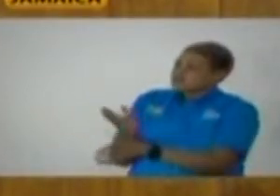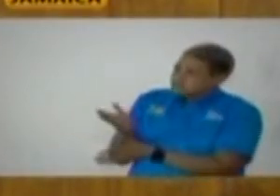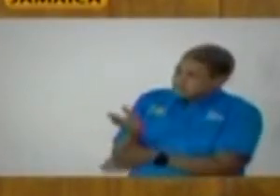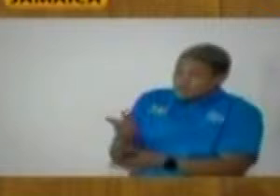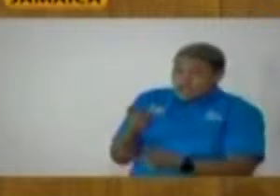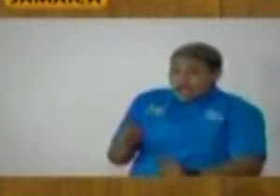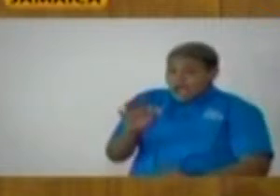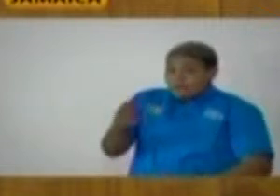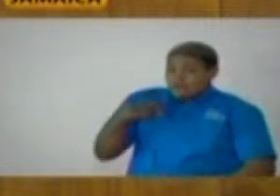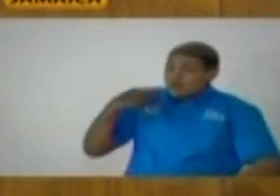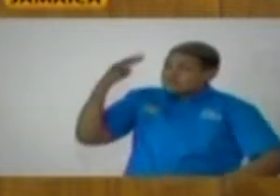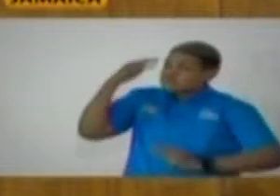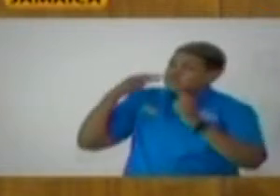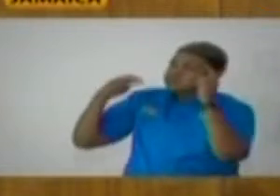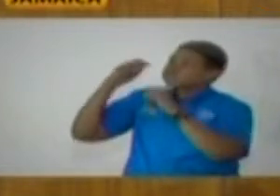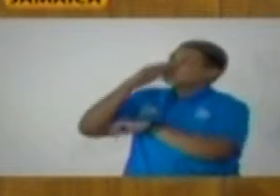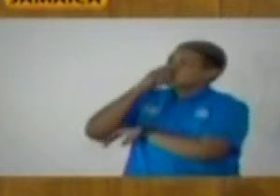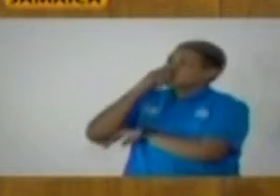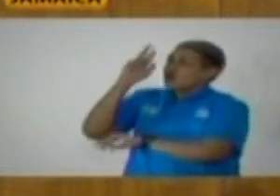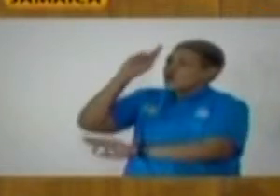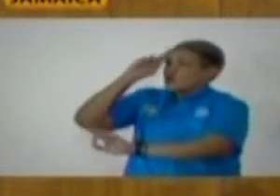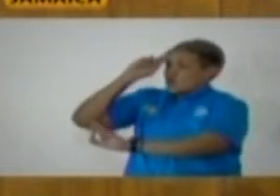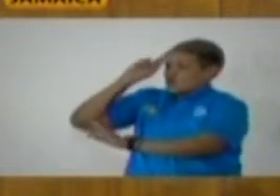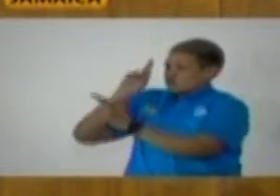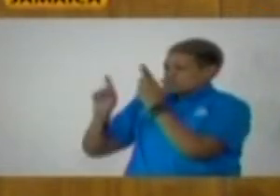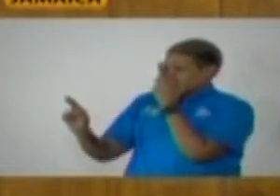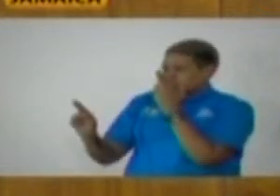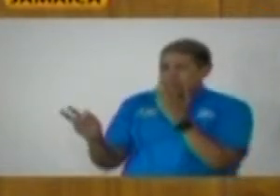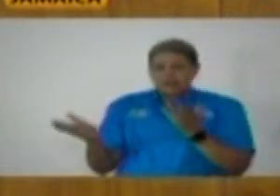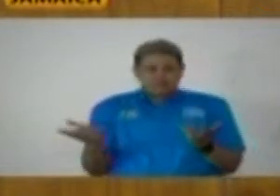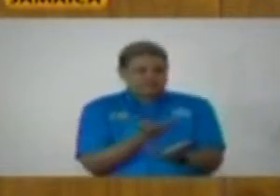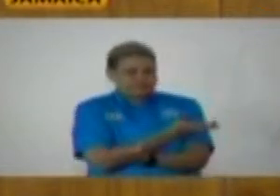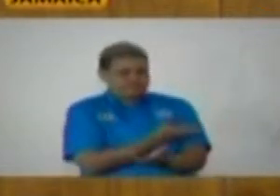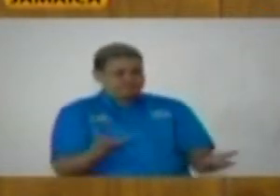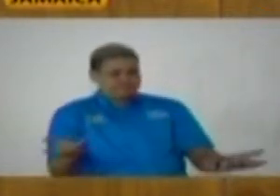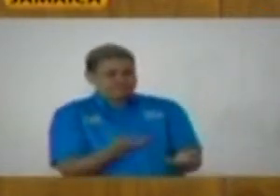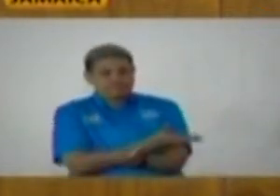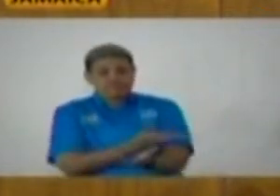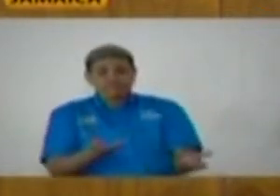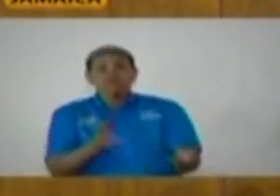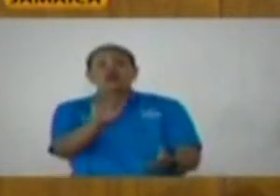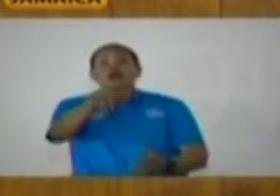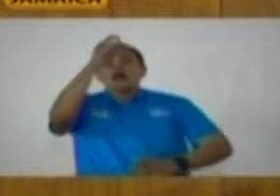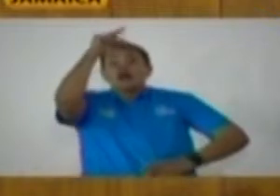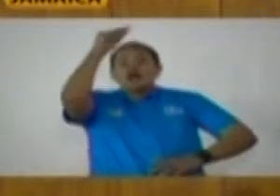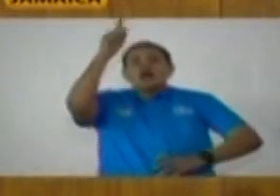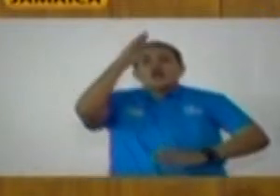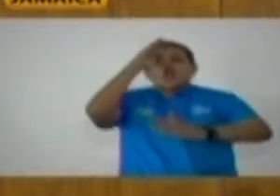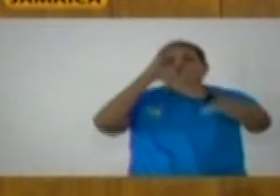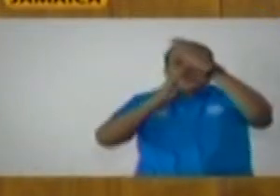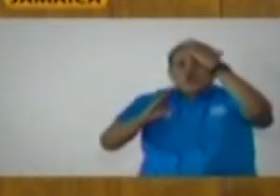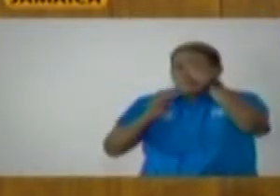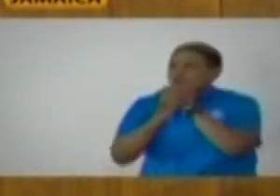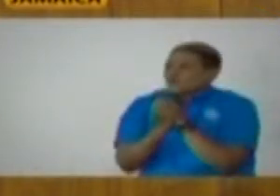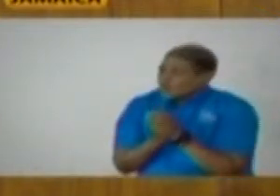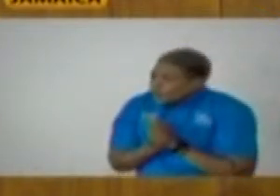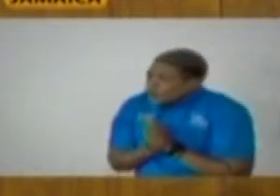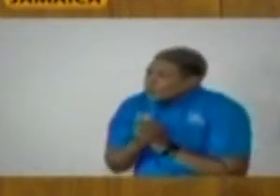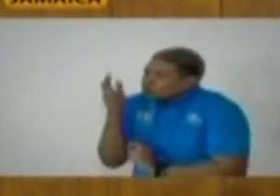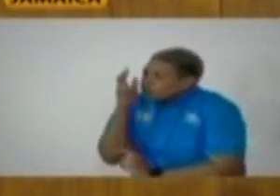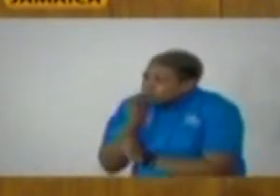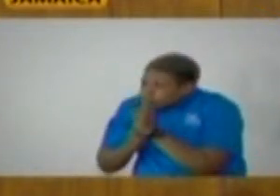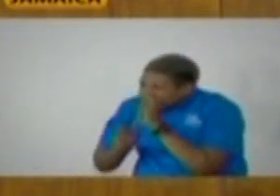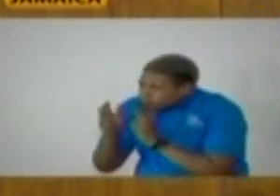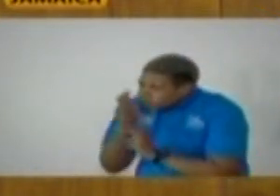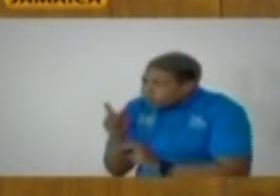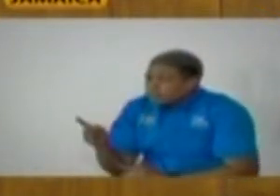where there is respectful communication, and where there is humility in listening